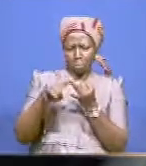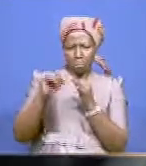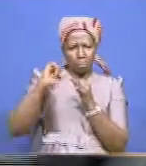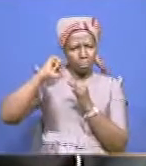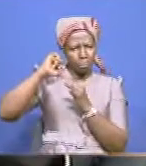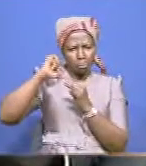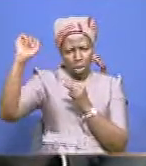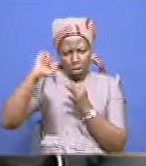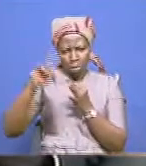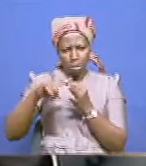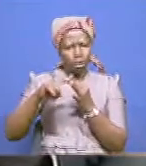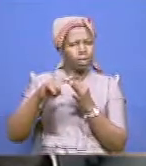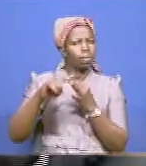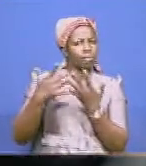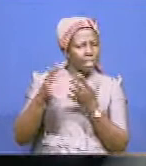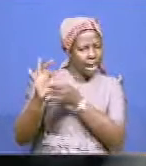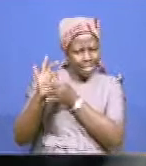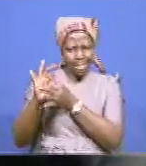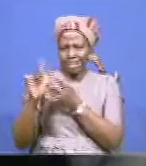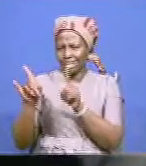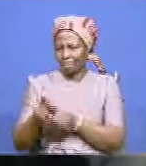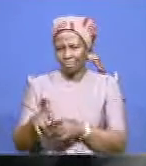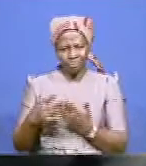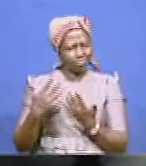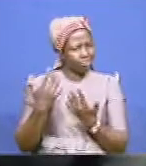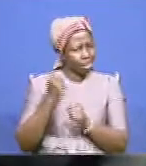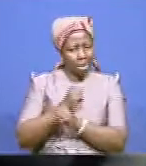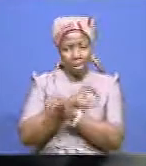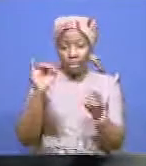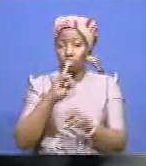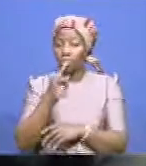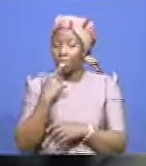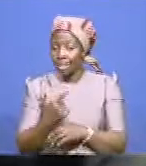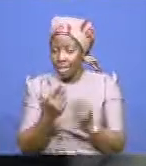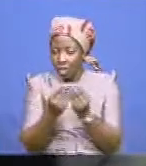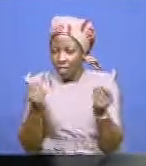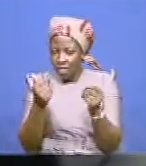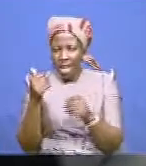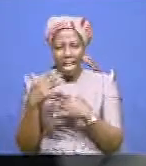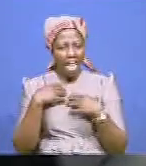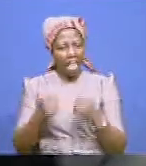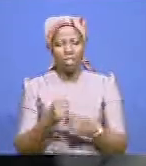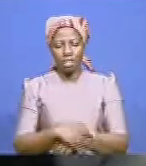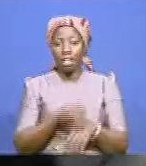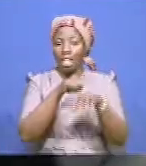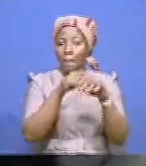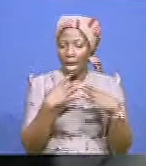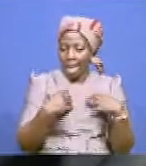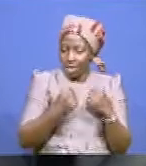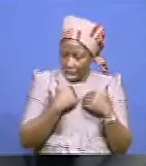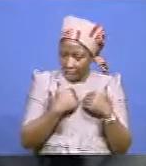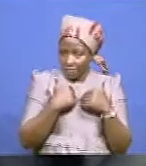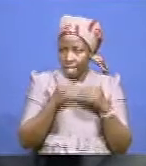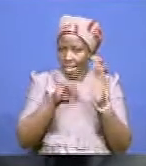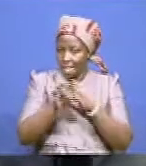culturally, and politically dysfunctional. So we said, sort health. And when you sort health at household level, then you will make